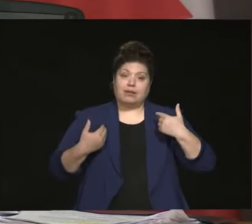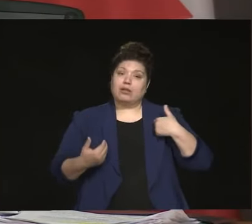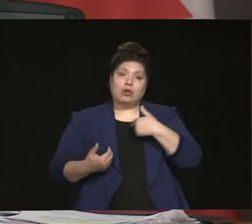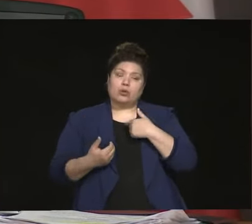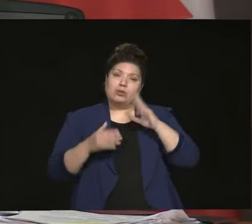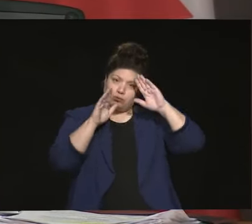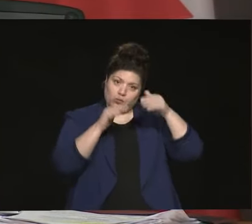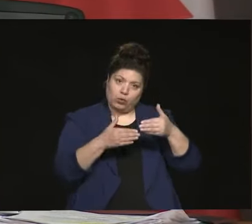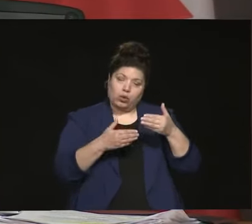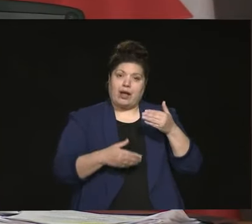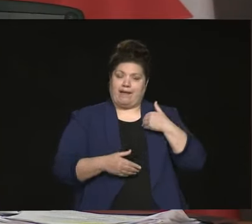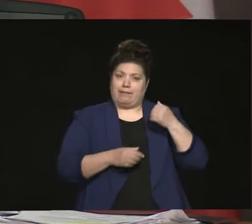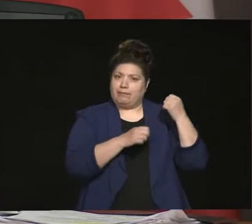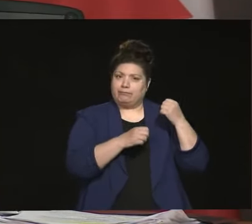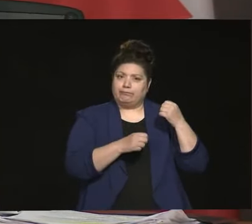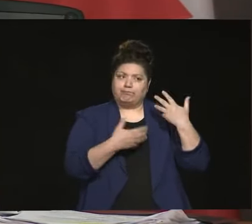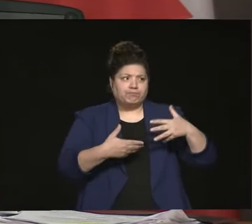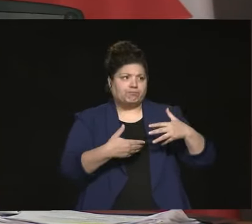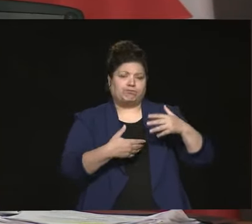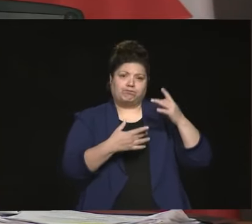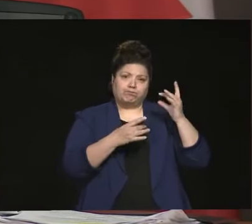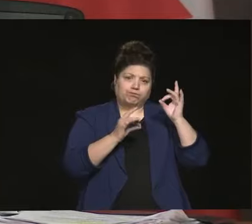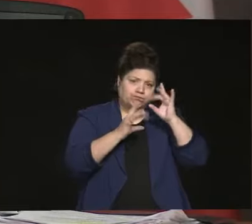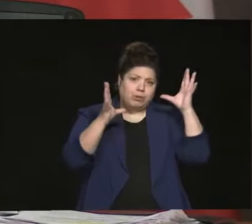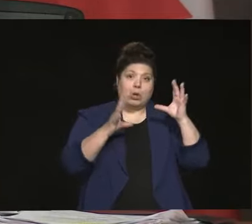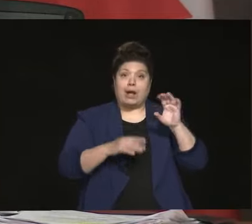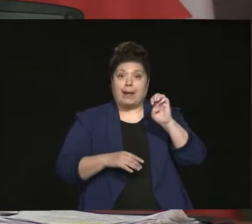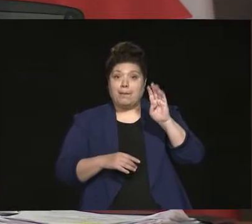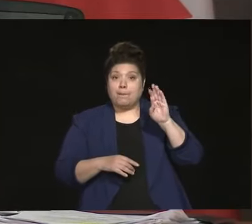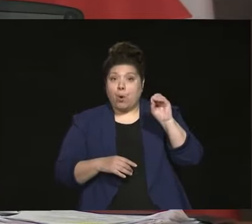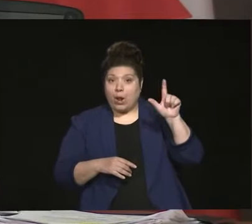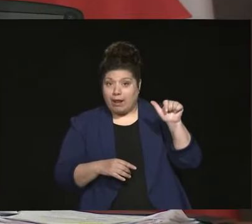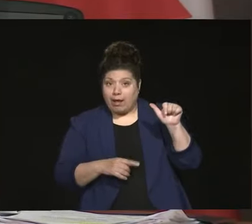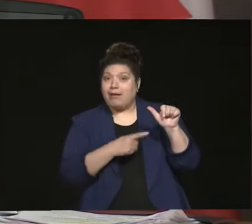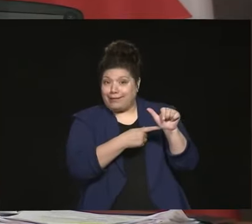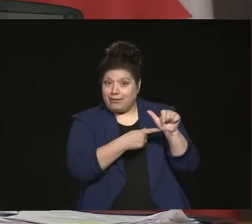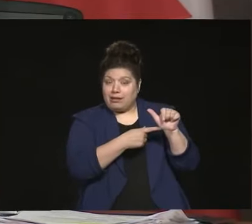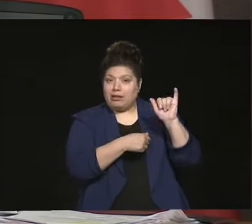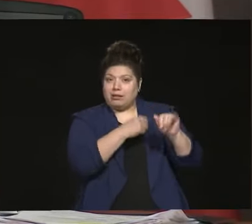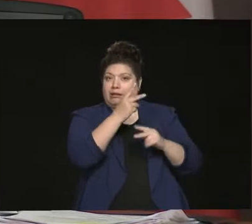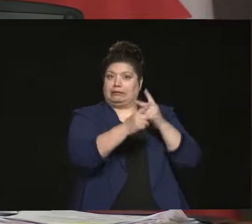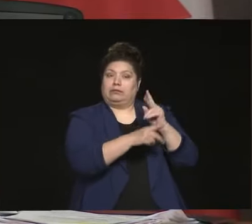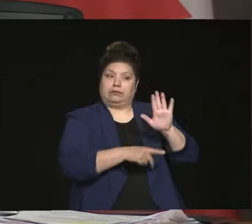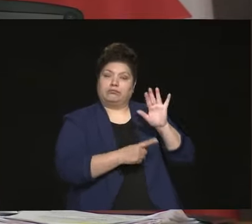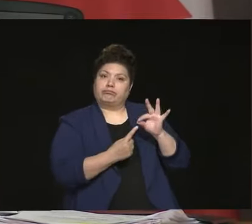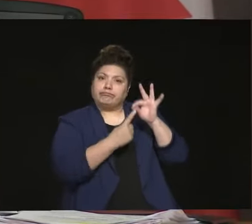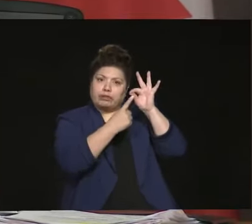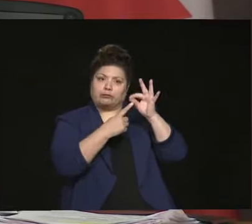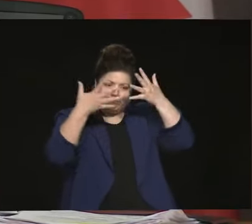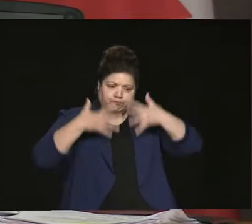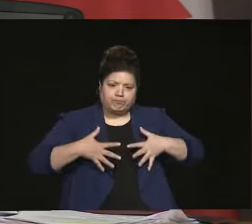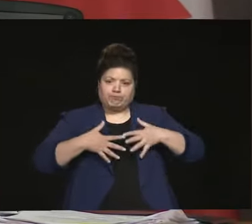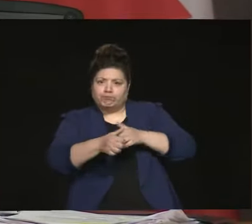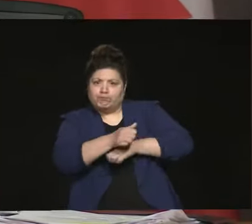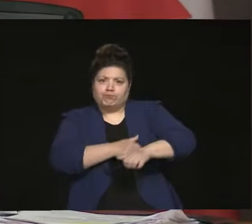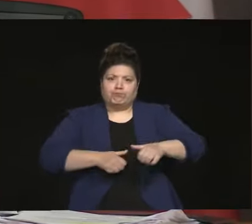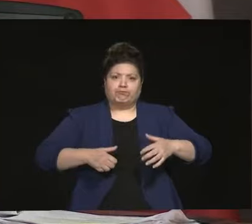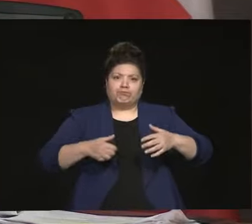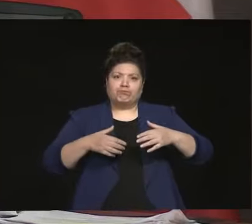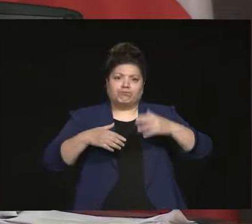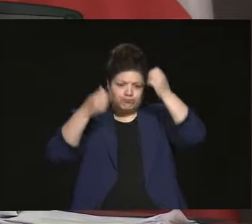organisms, such as the Ebola virus with its special kind of personal protective equipment that might be required for that sort of setting,